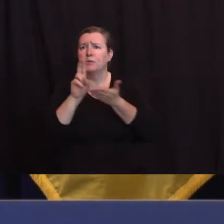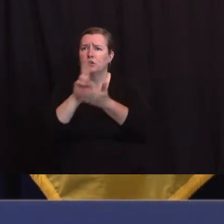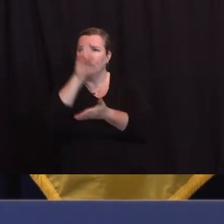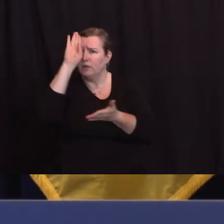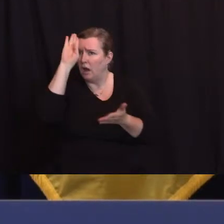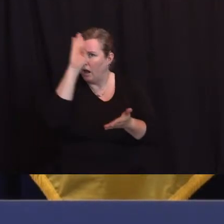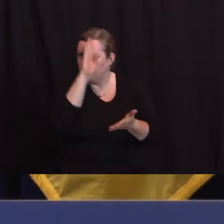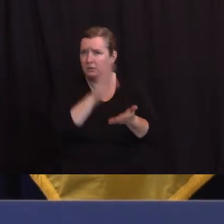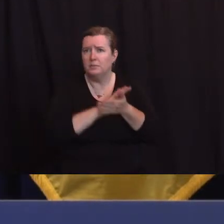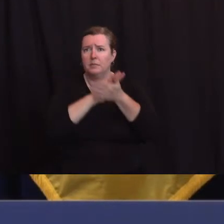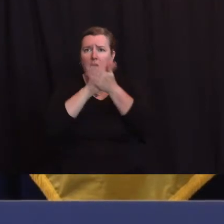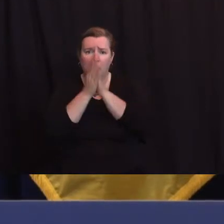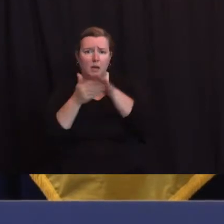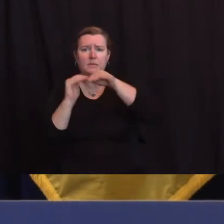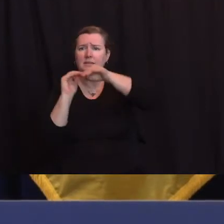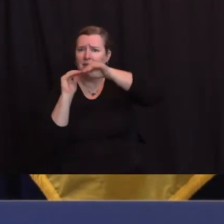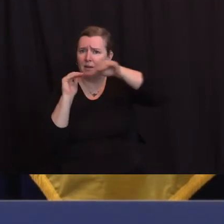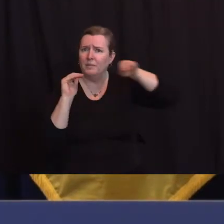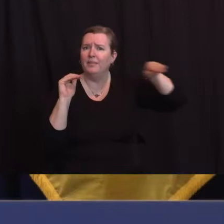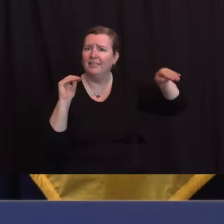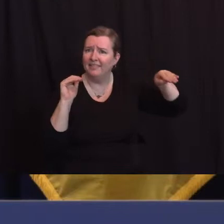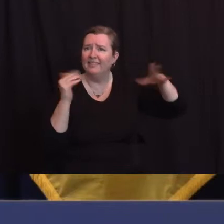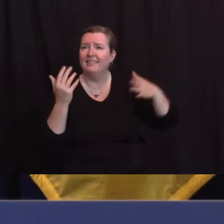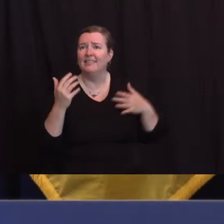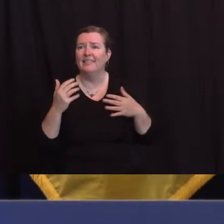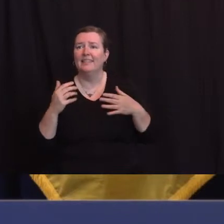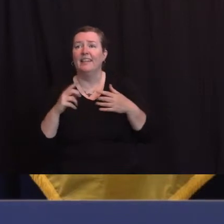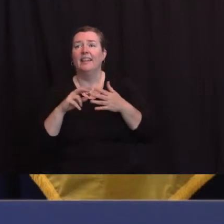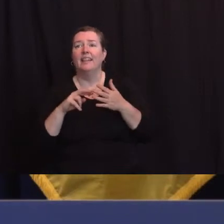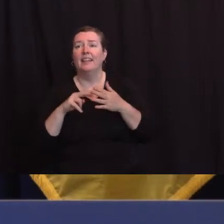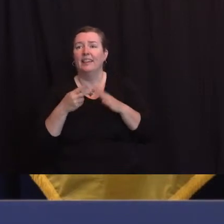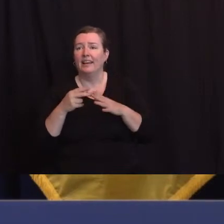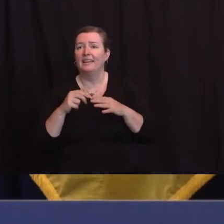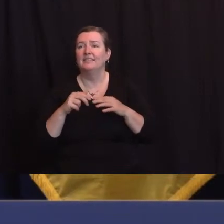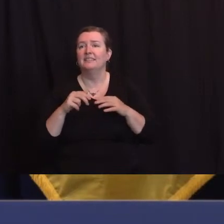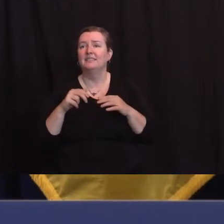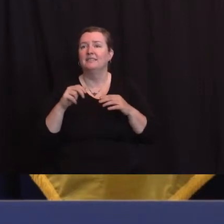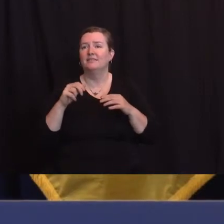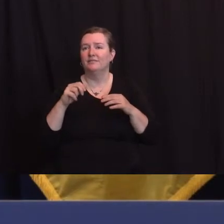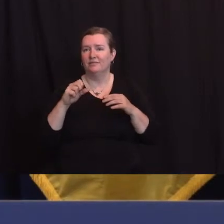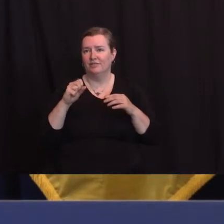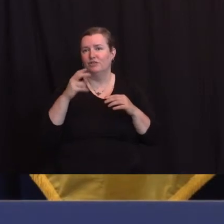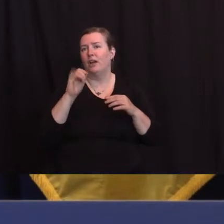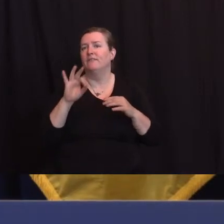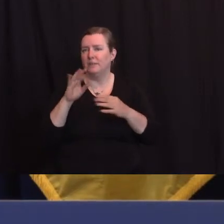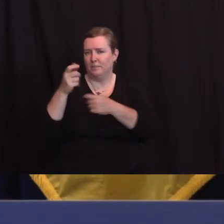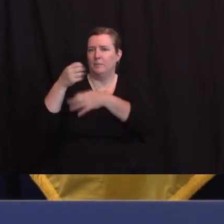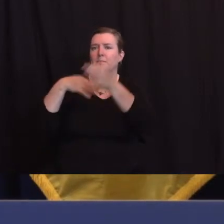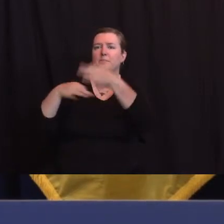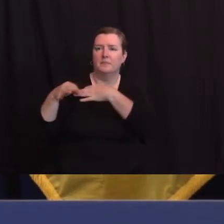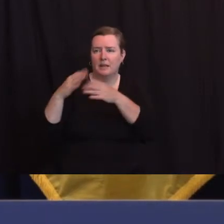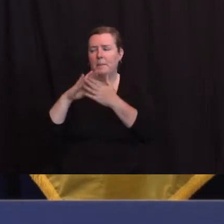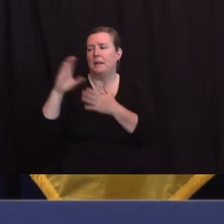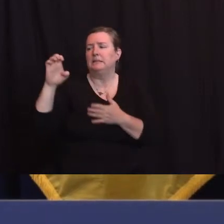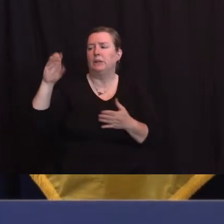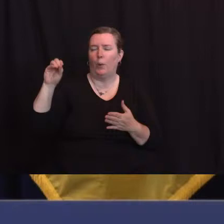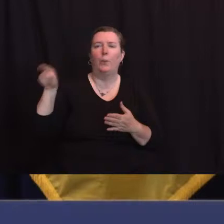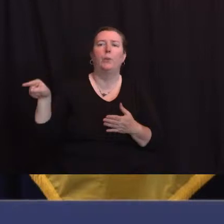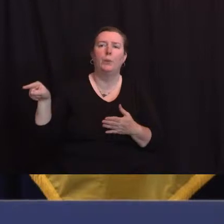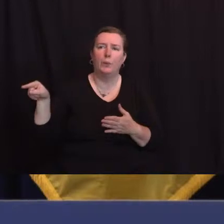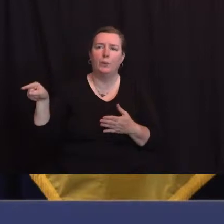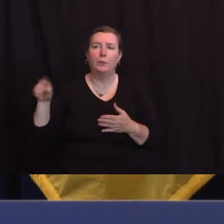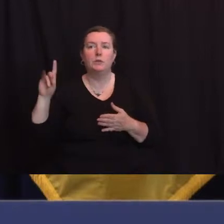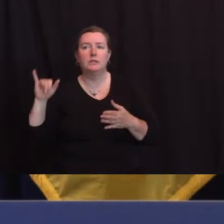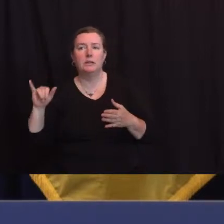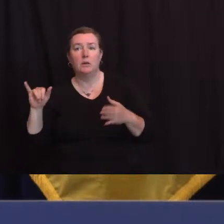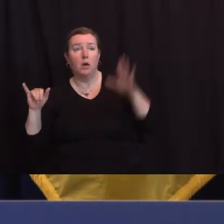El-Nahal a short time later flipped. Sharif went in as the permanent CEO. Judy was gracious enough to volunteer